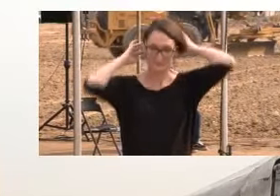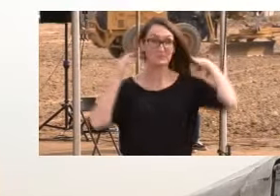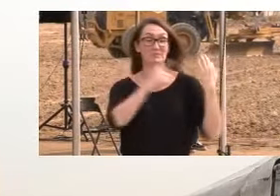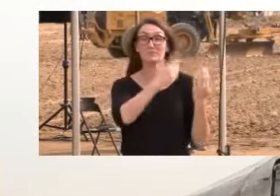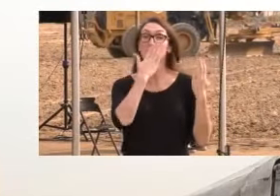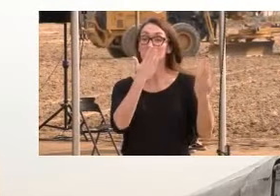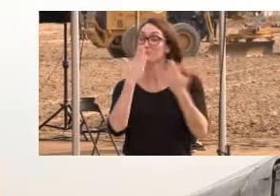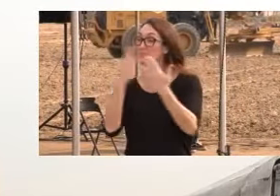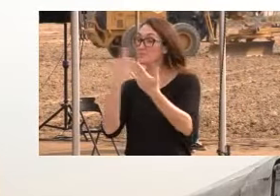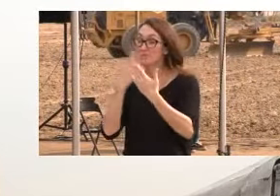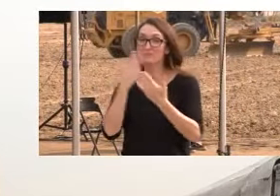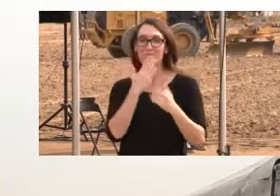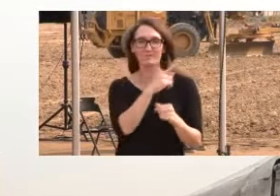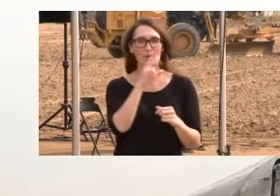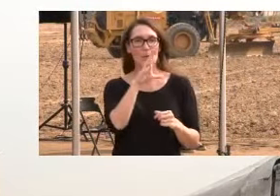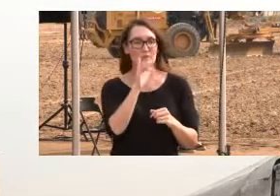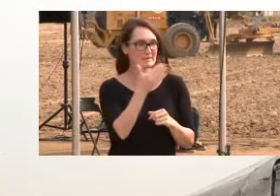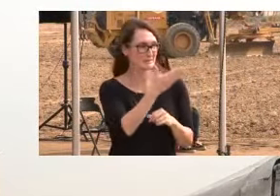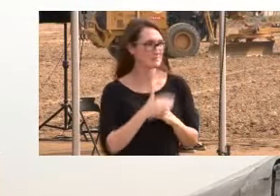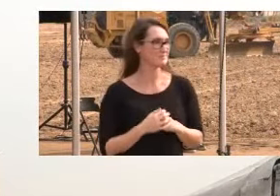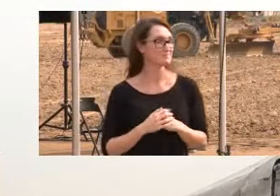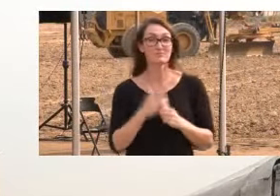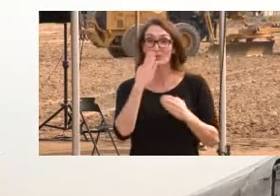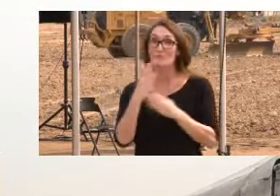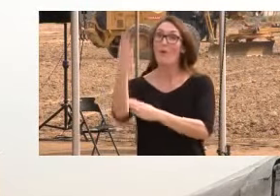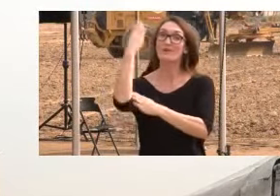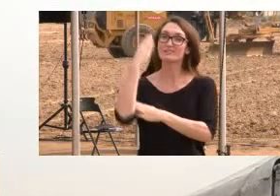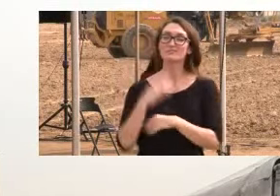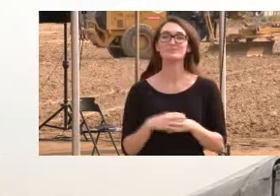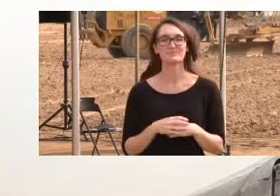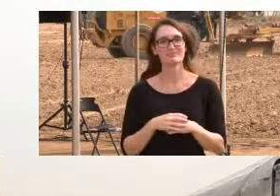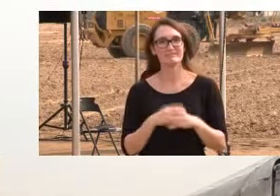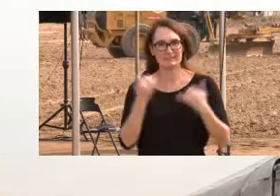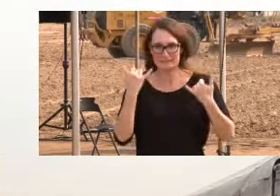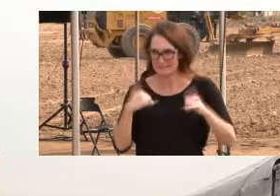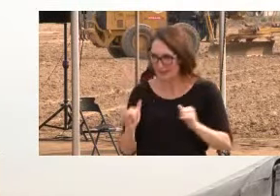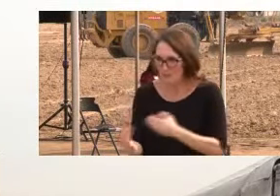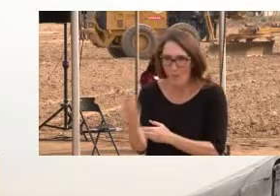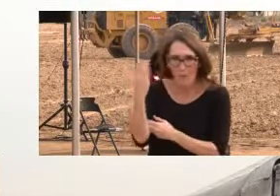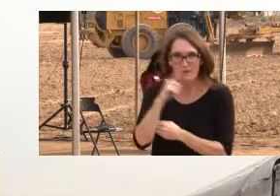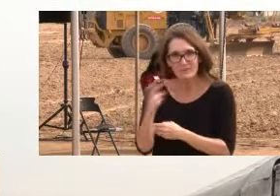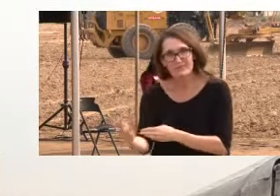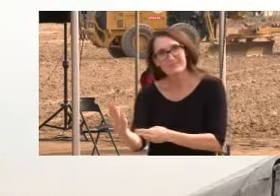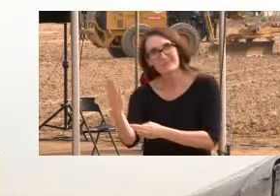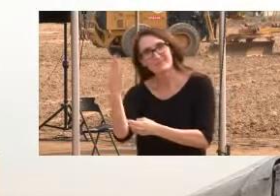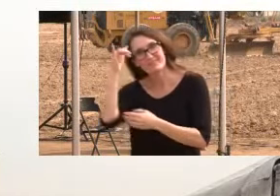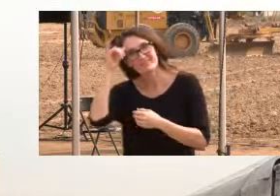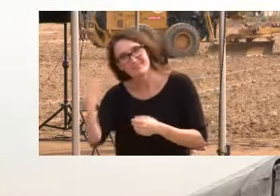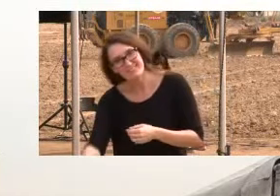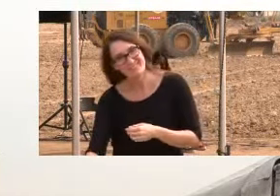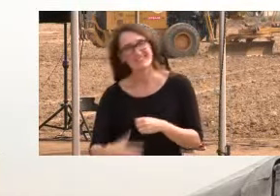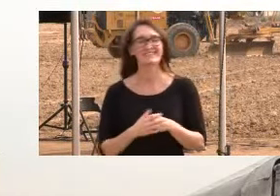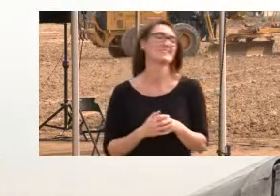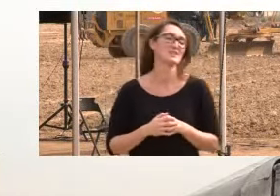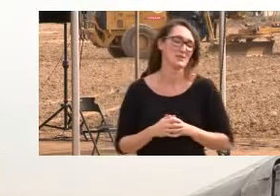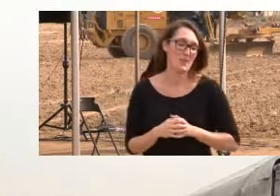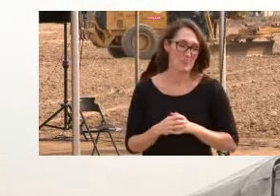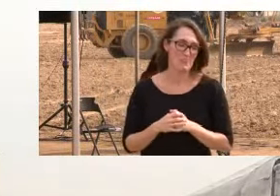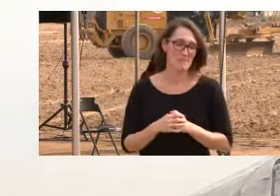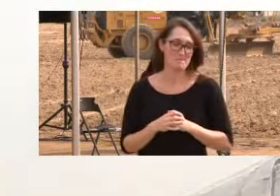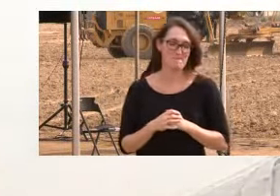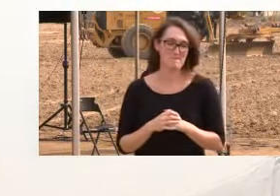Thank you. Thank you very much, Lucy. Good morning. I still believe it's morning. And this